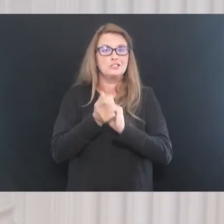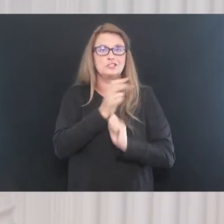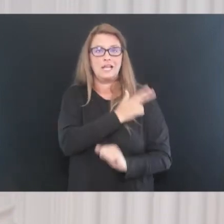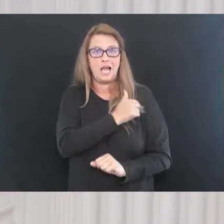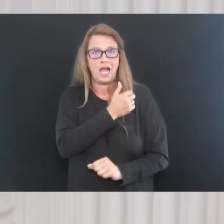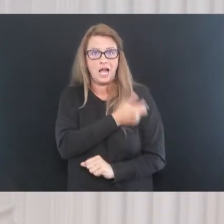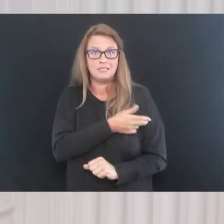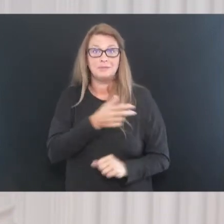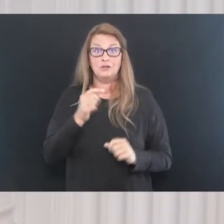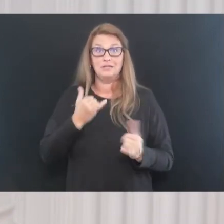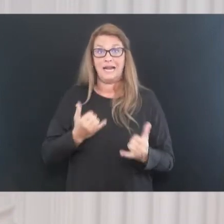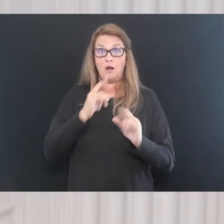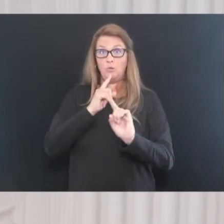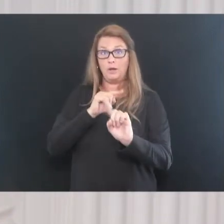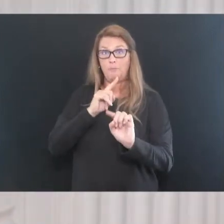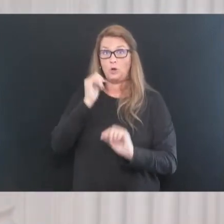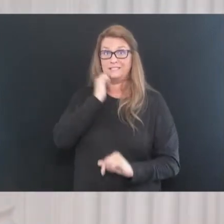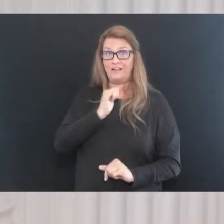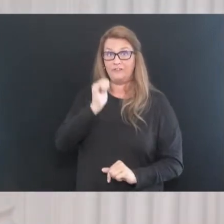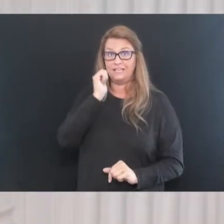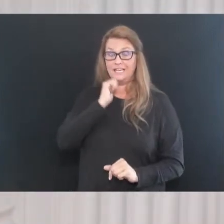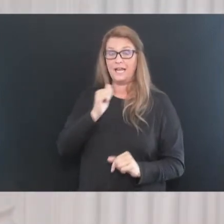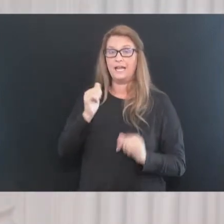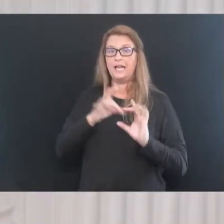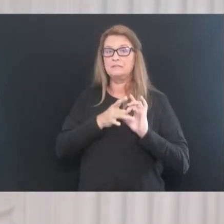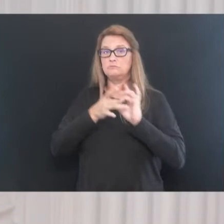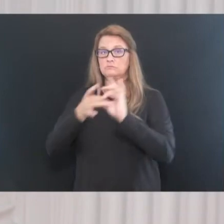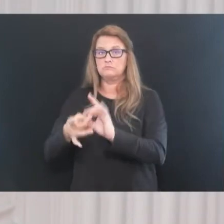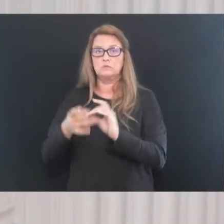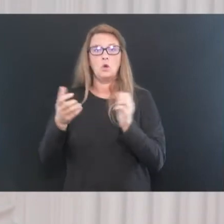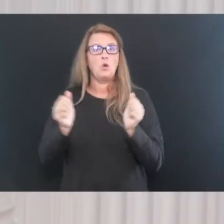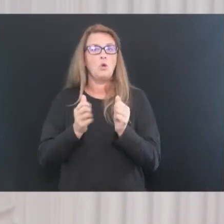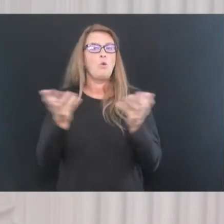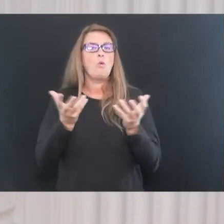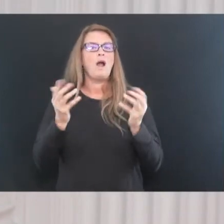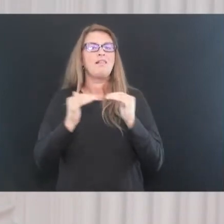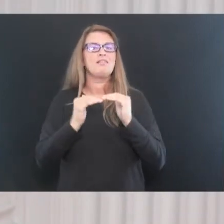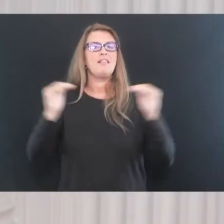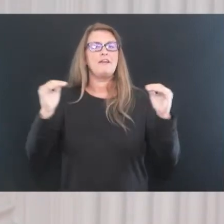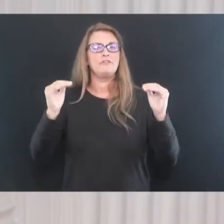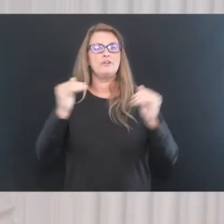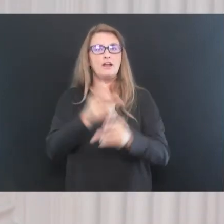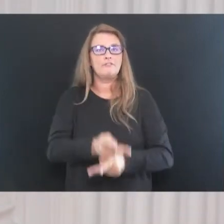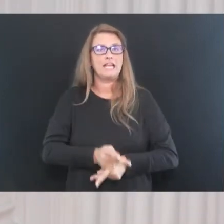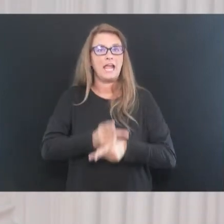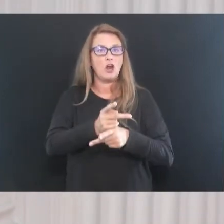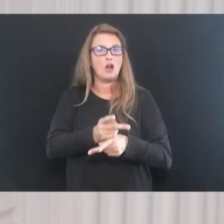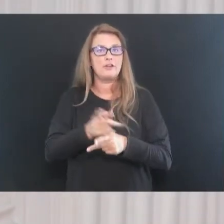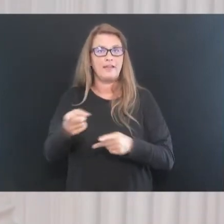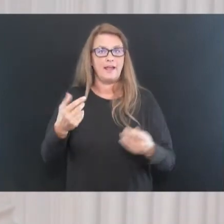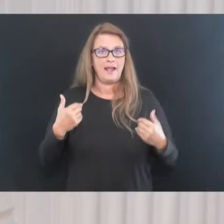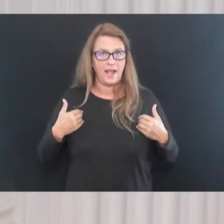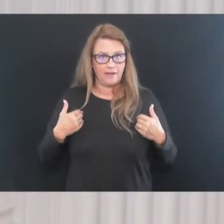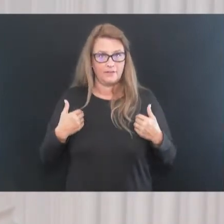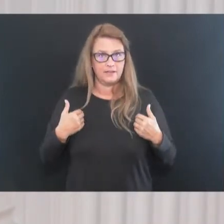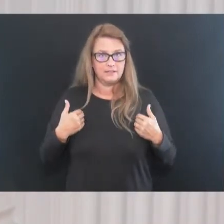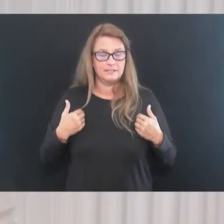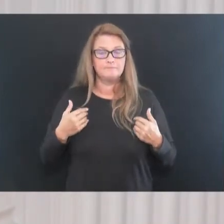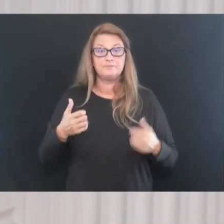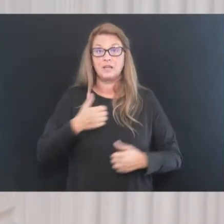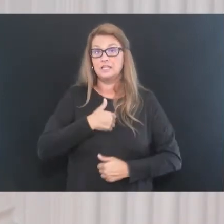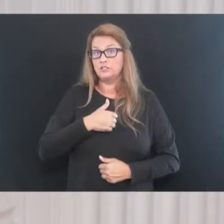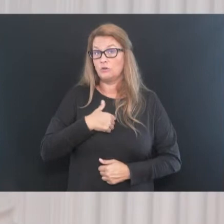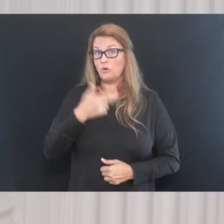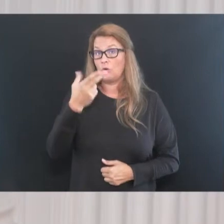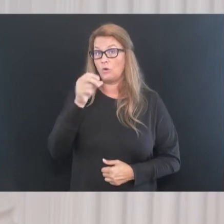daily basis now related to their status, what level of care they're offering. We also, and General Hoyer